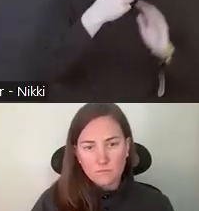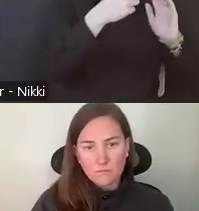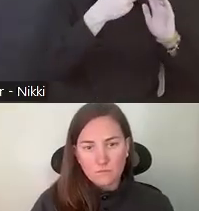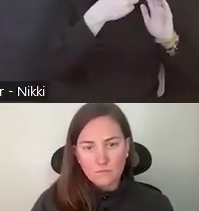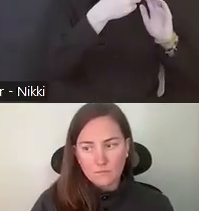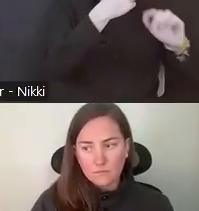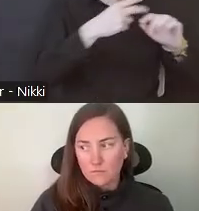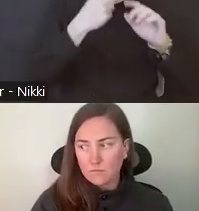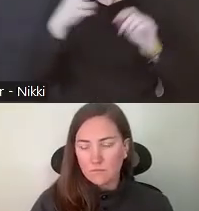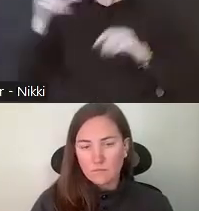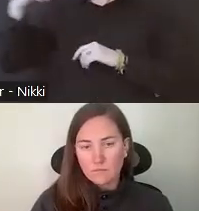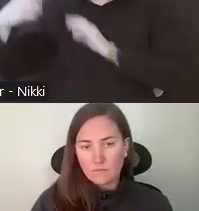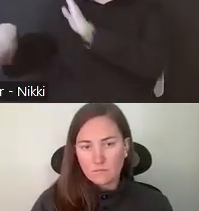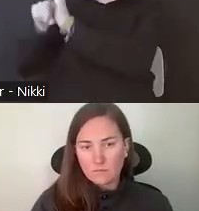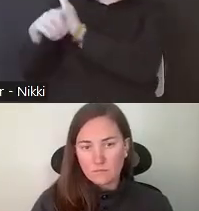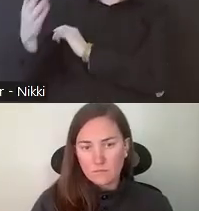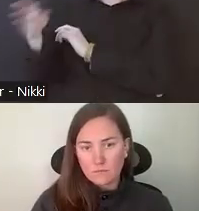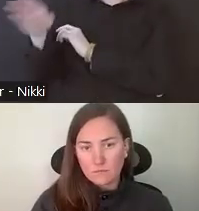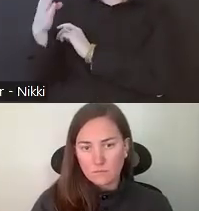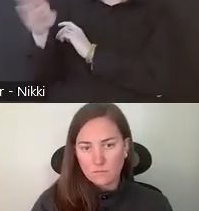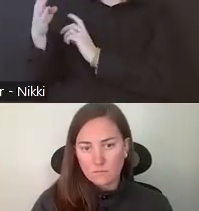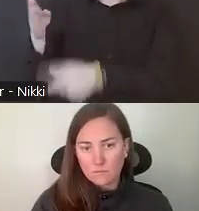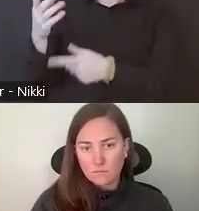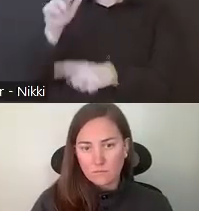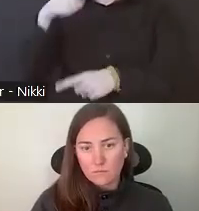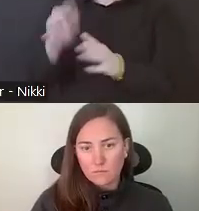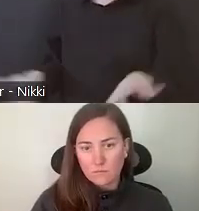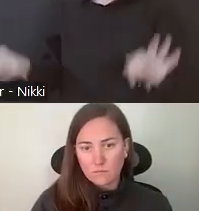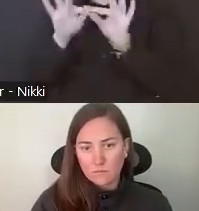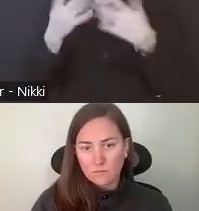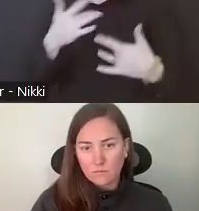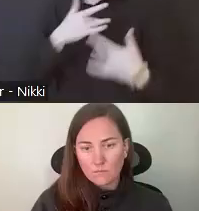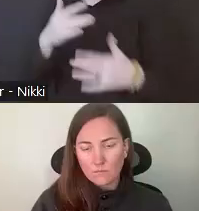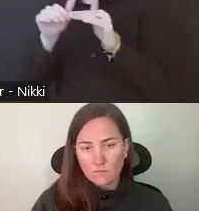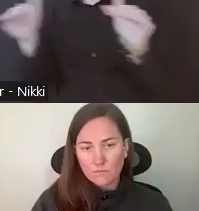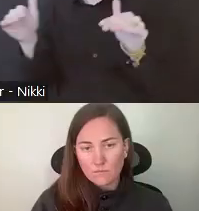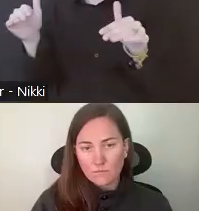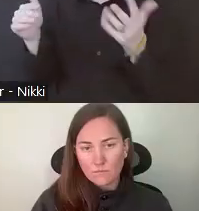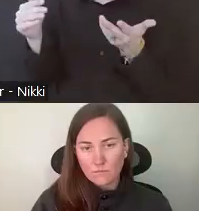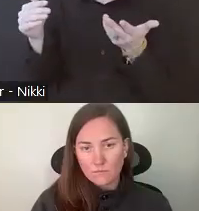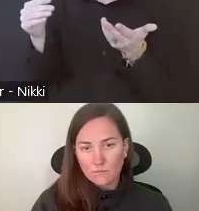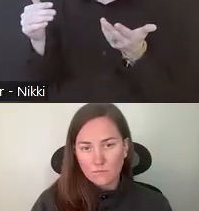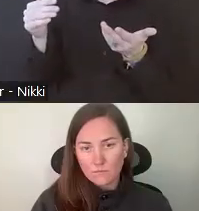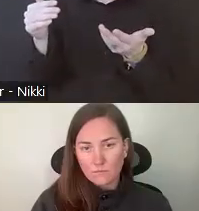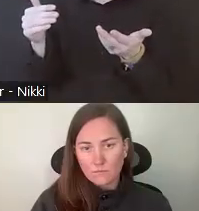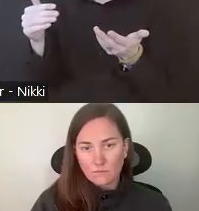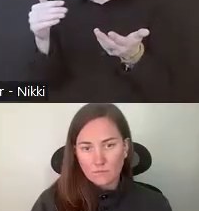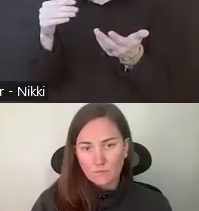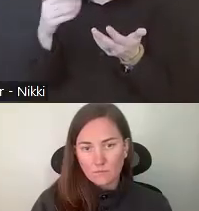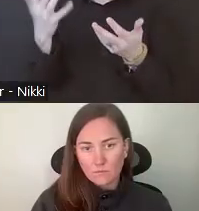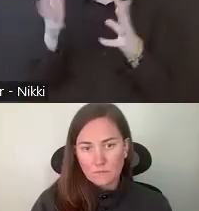It was only significant, or at trend level, I should say, still pretty good magnitude association